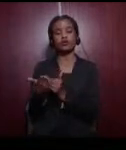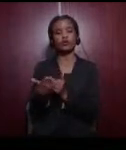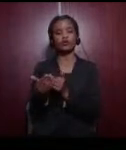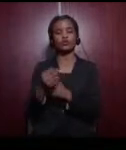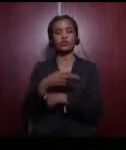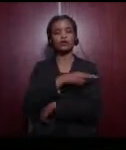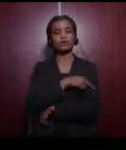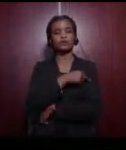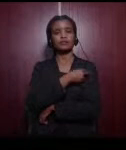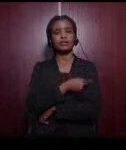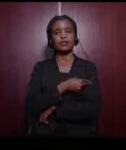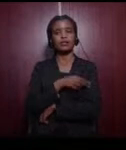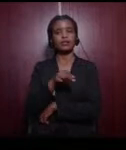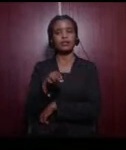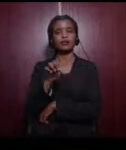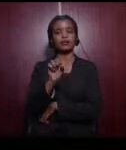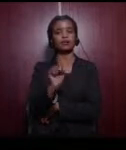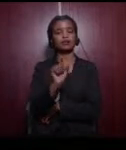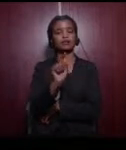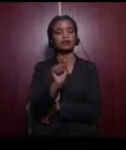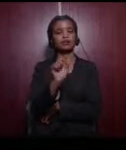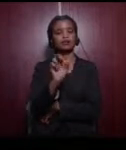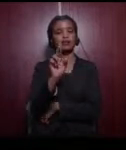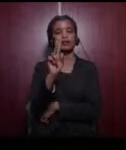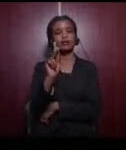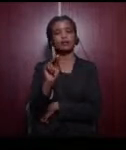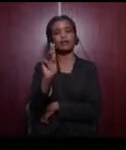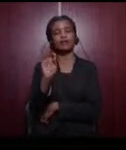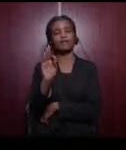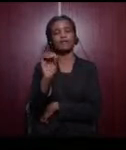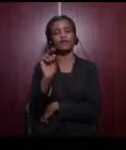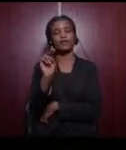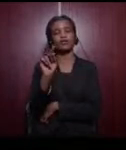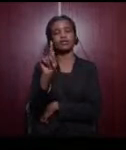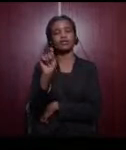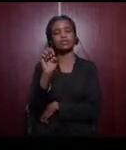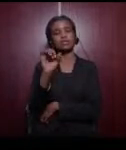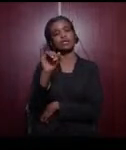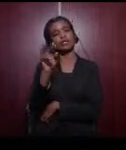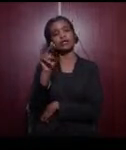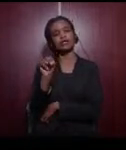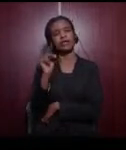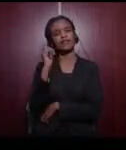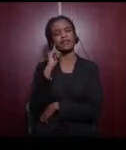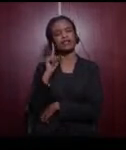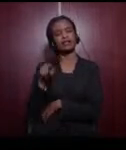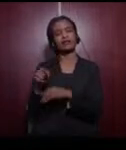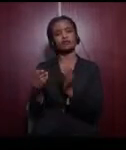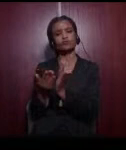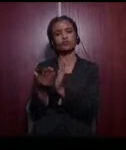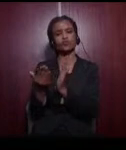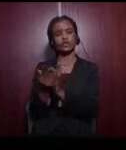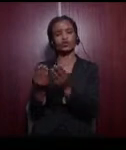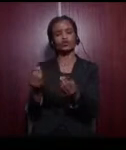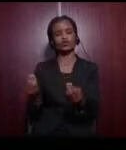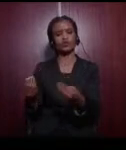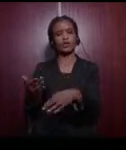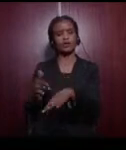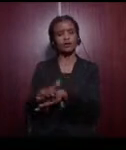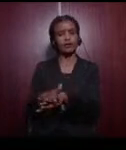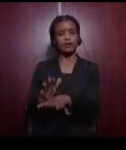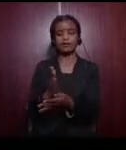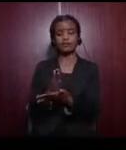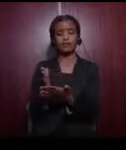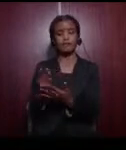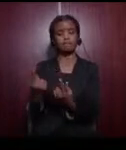affected, where some of the other kids, I think they lost their lives, and some were had to be taken to hospitals and